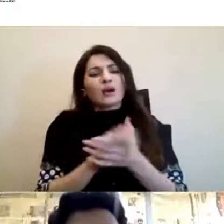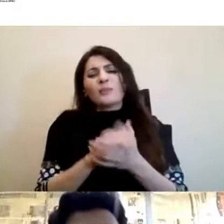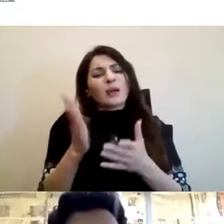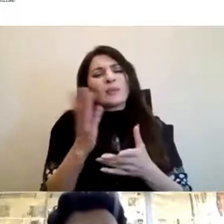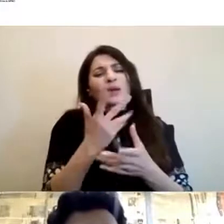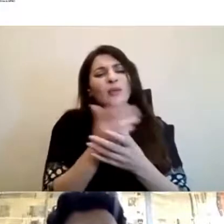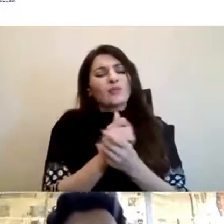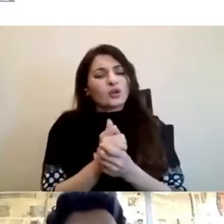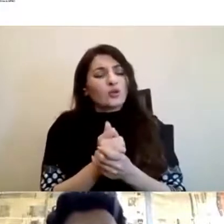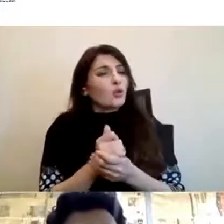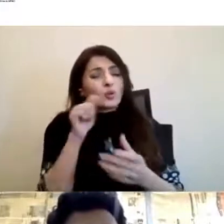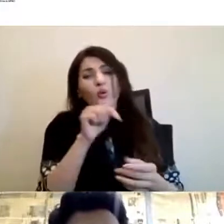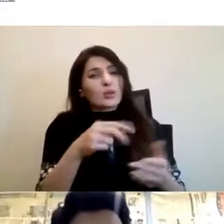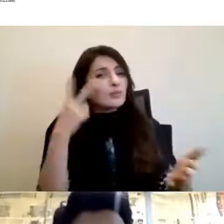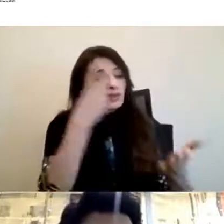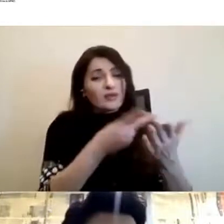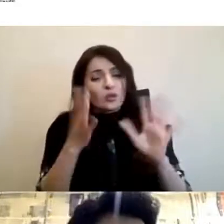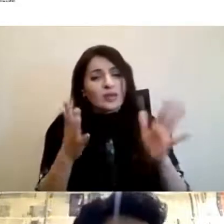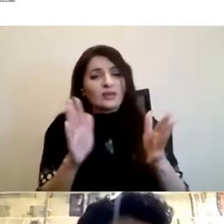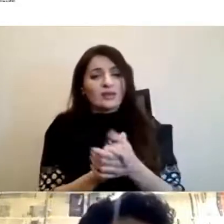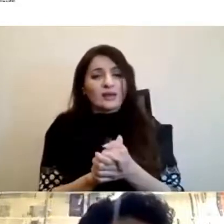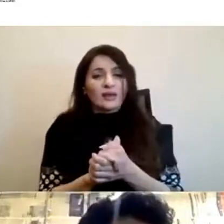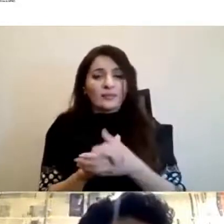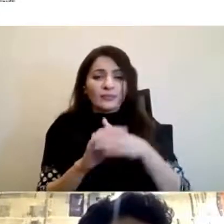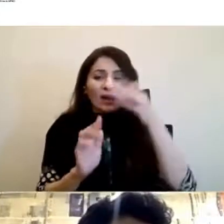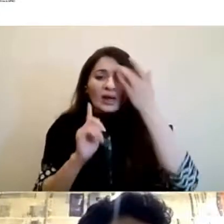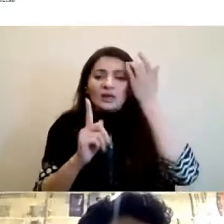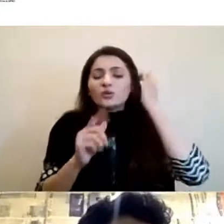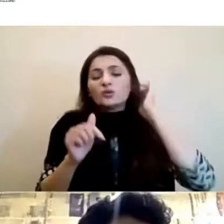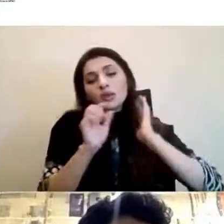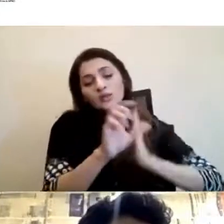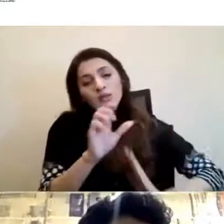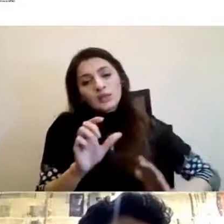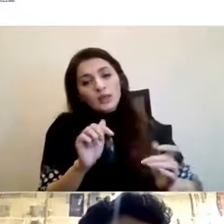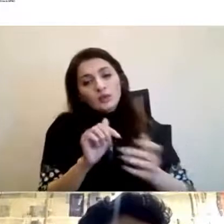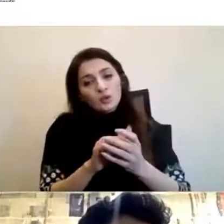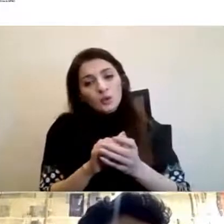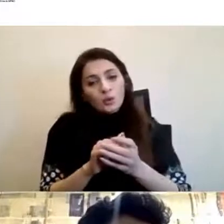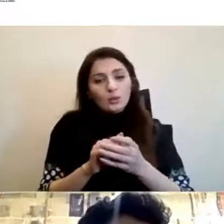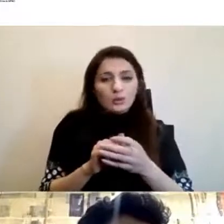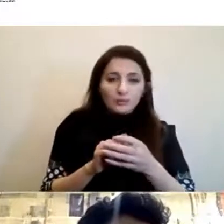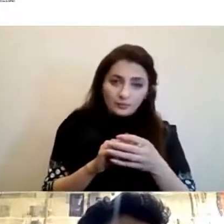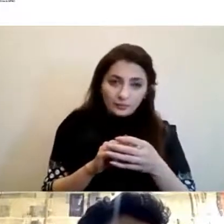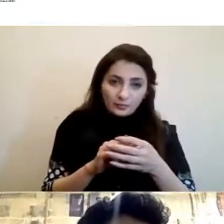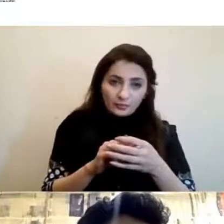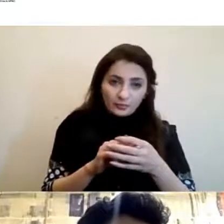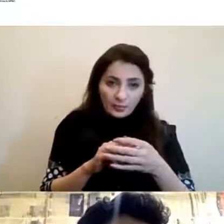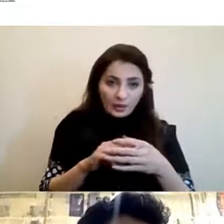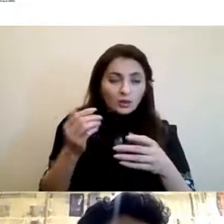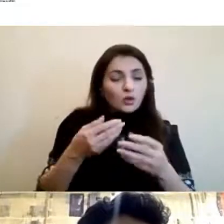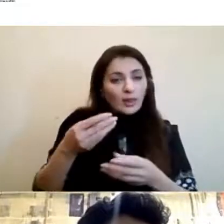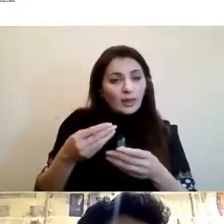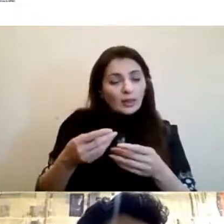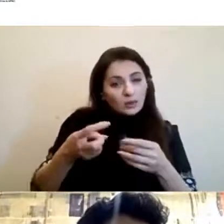And then finally, affinity. I mean, one of the things that I also use this to sell to people